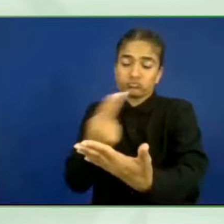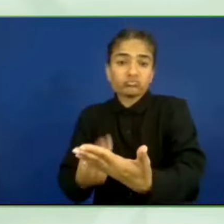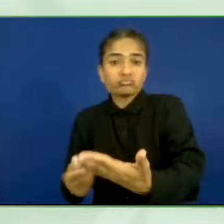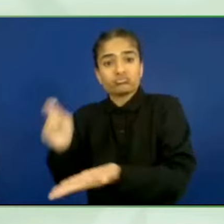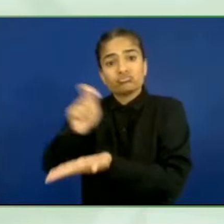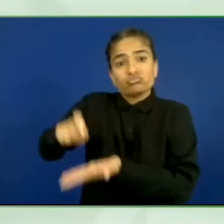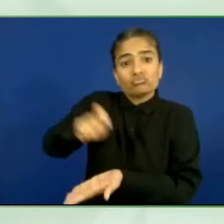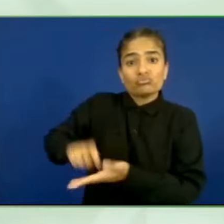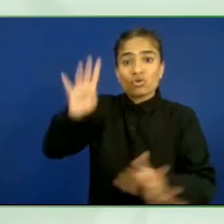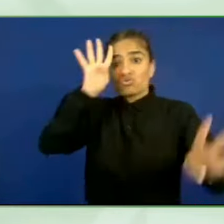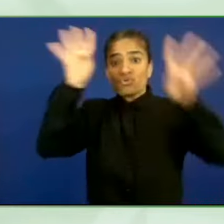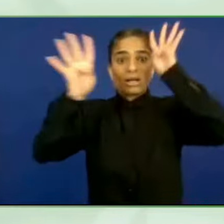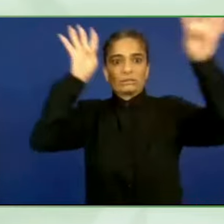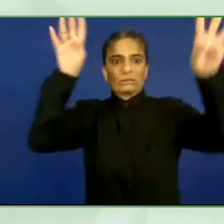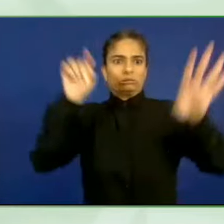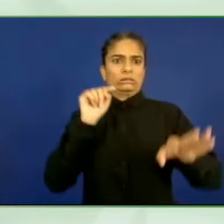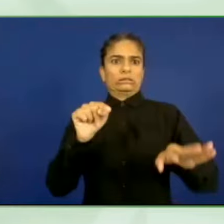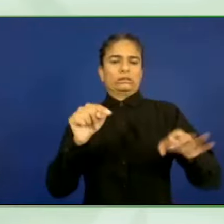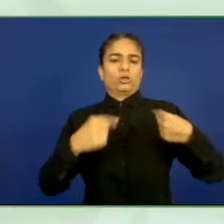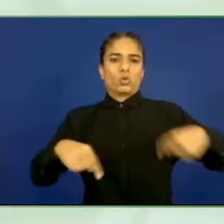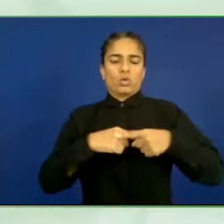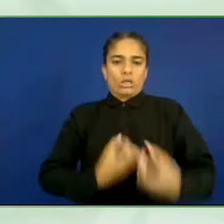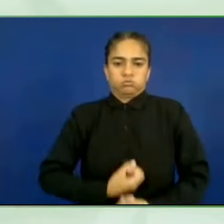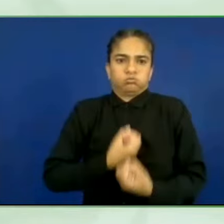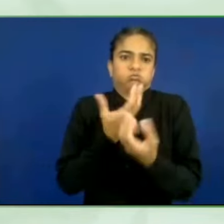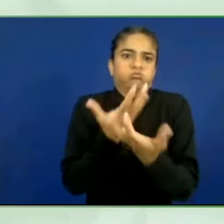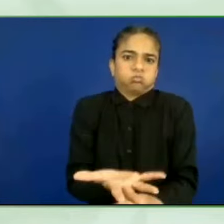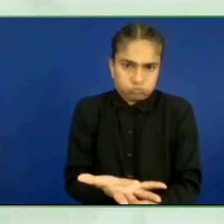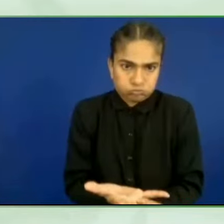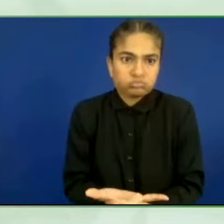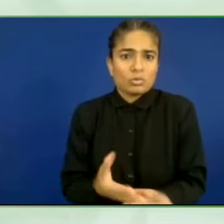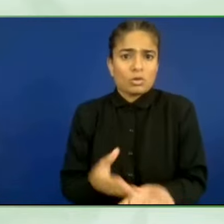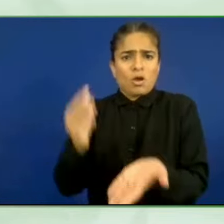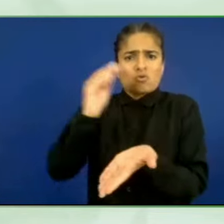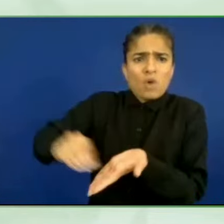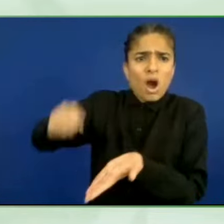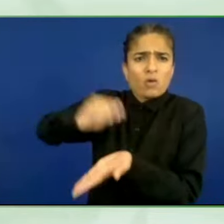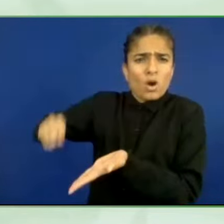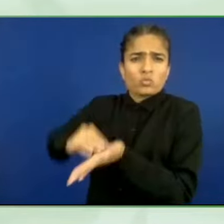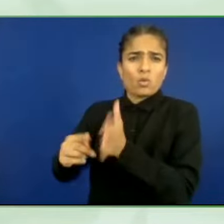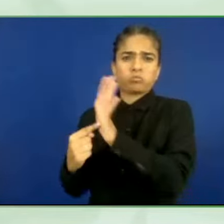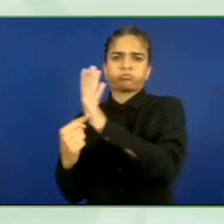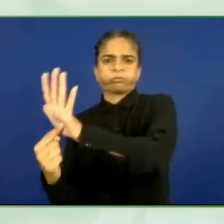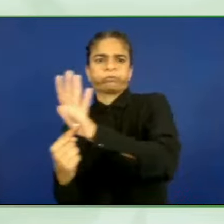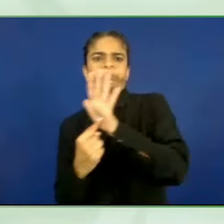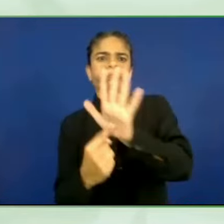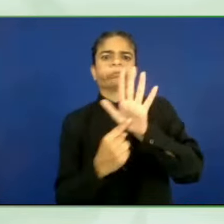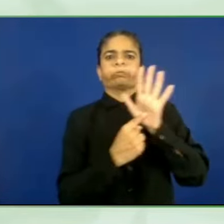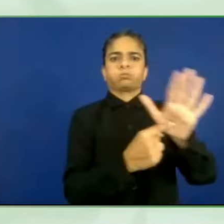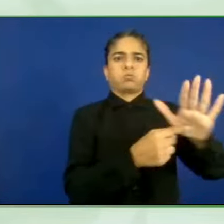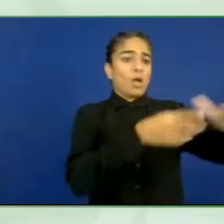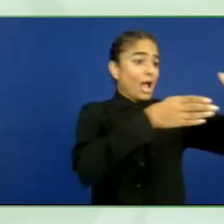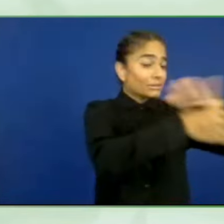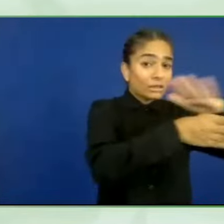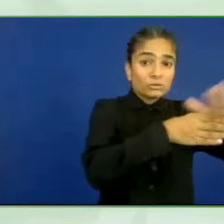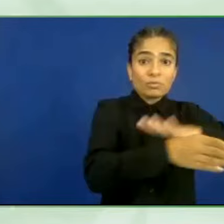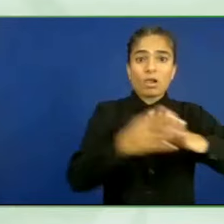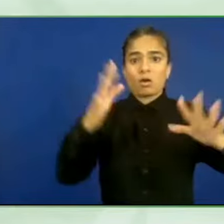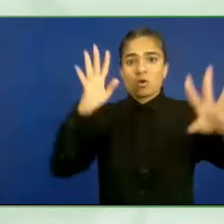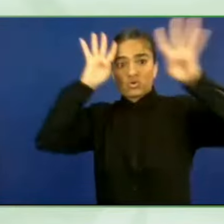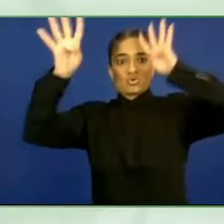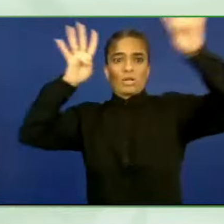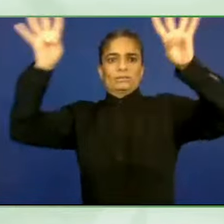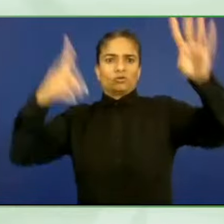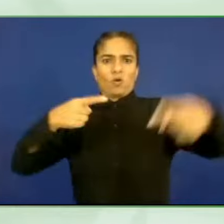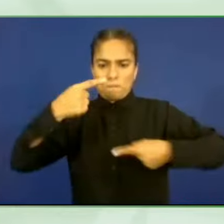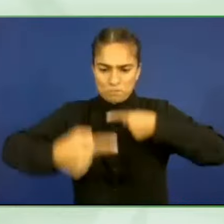we're kind of generating and looking into how we might best move forward in the context that we're